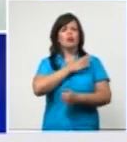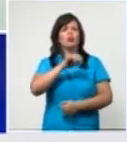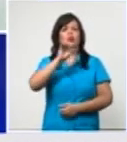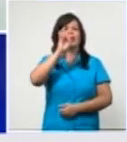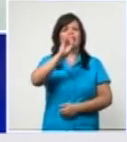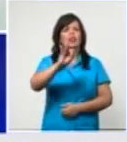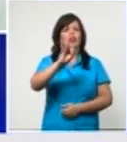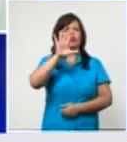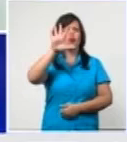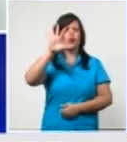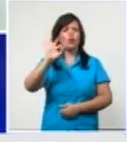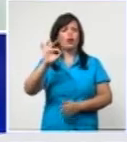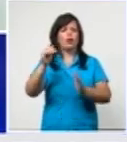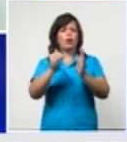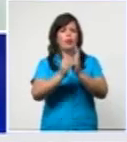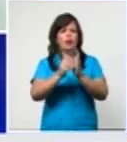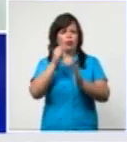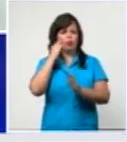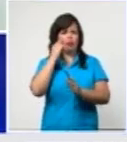From April to May,